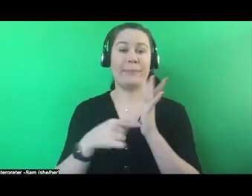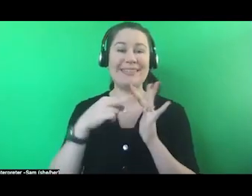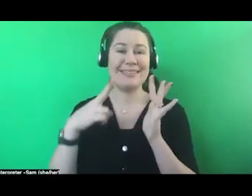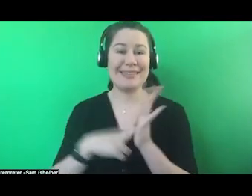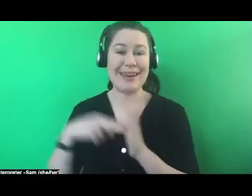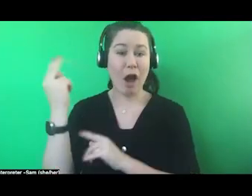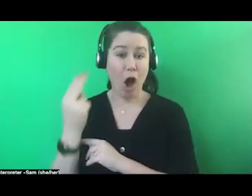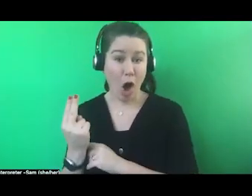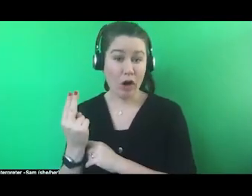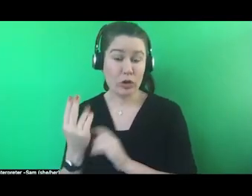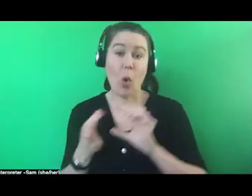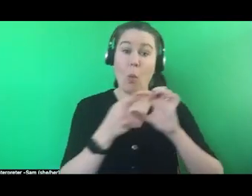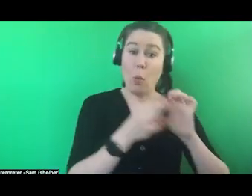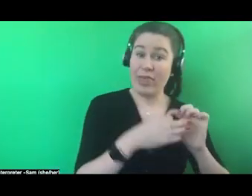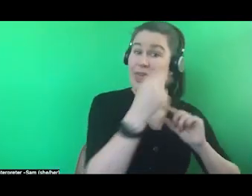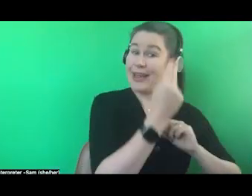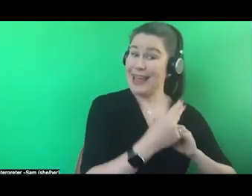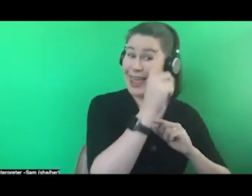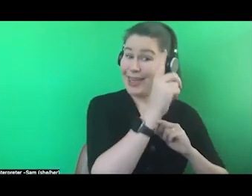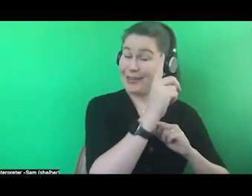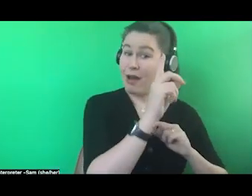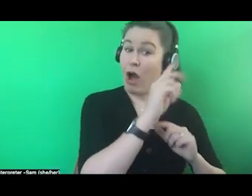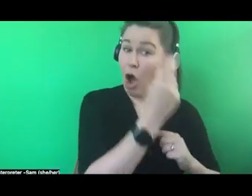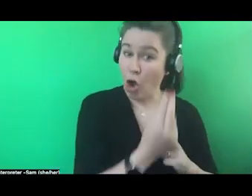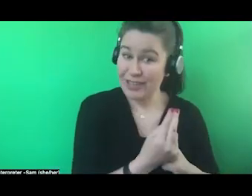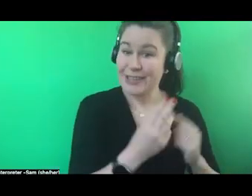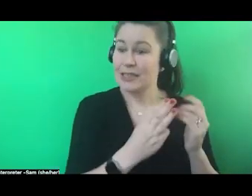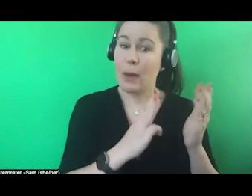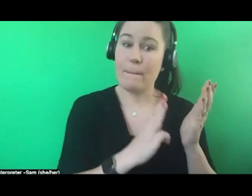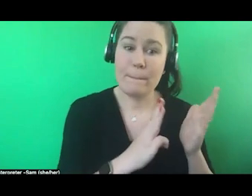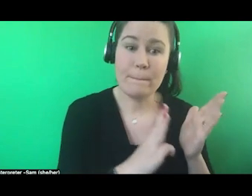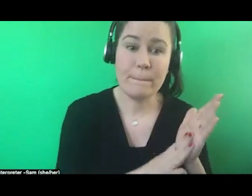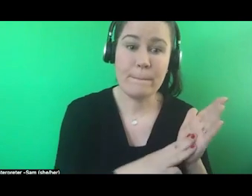Italian artists Marta Bellu and Laura Luccioli.